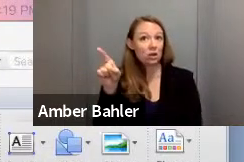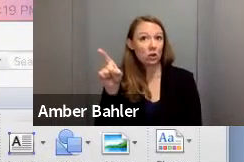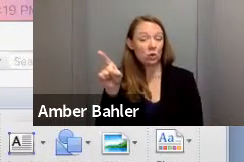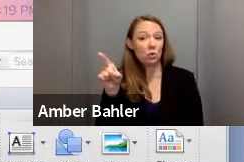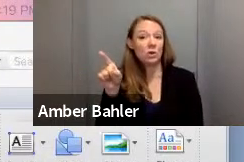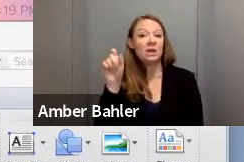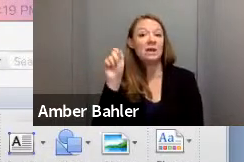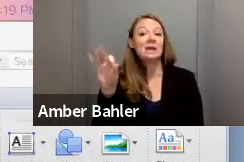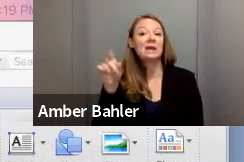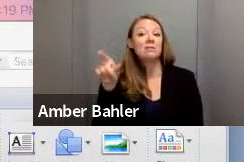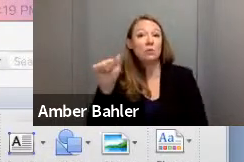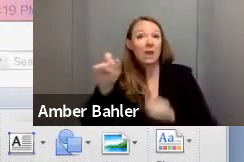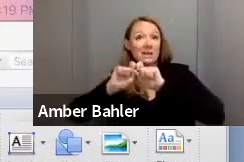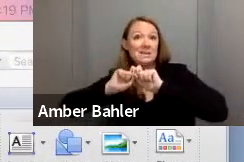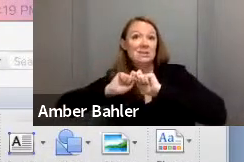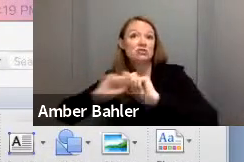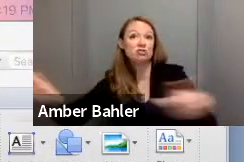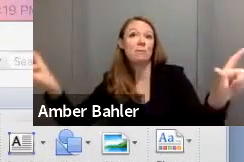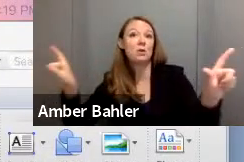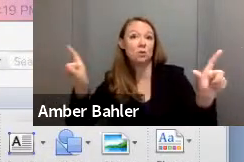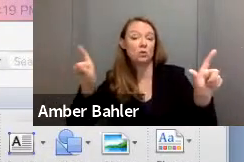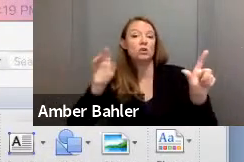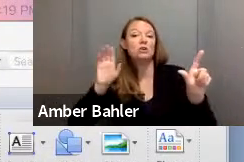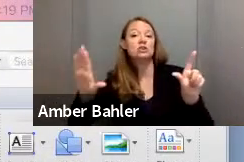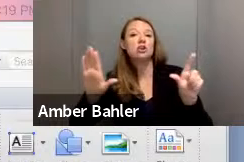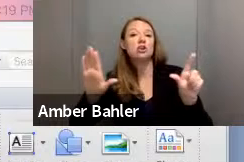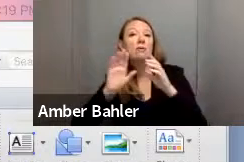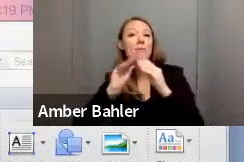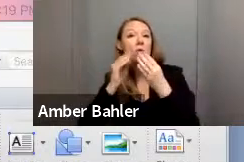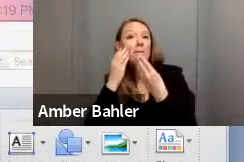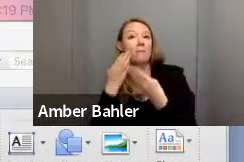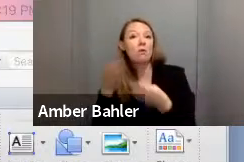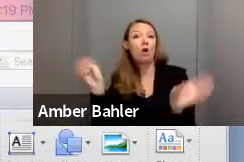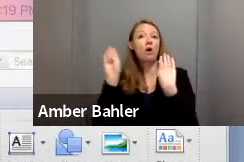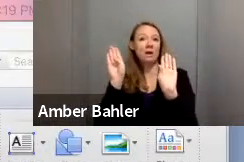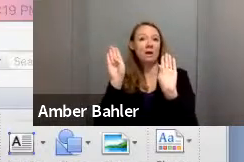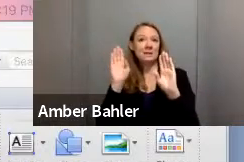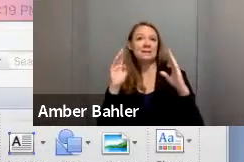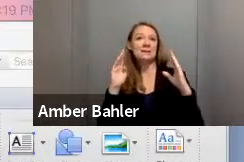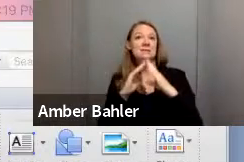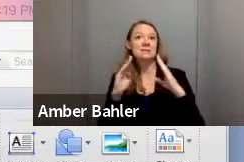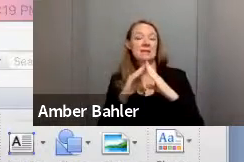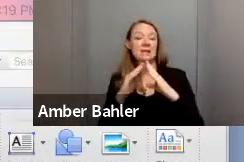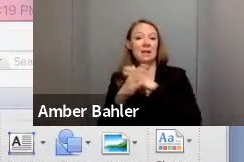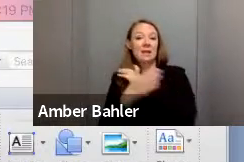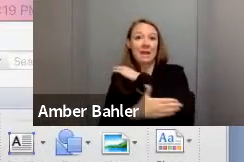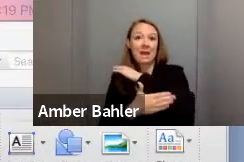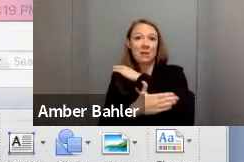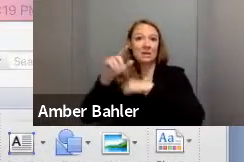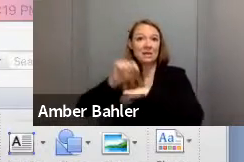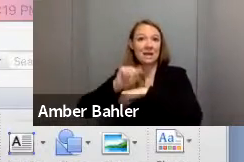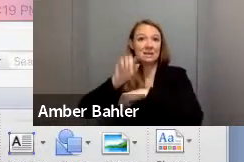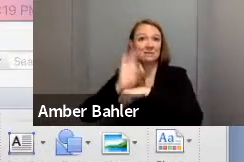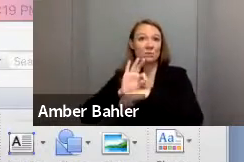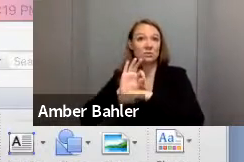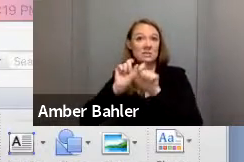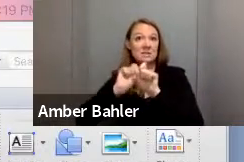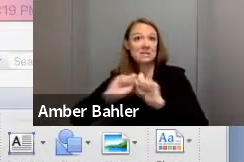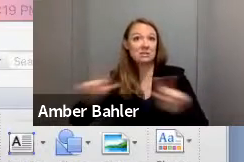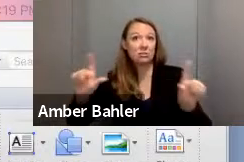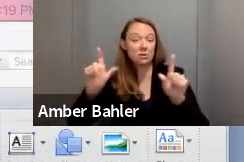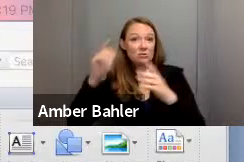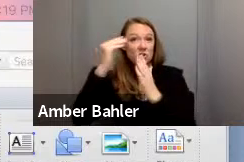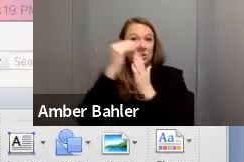to distribute it to your broader City County Task Force distribution, that would be great. Sure. So